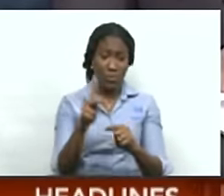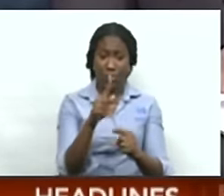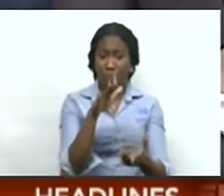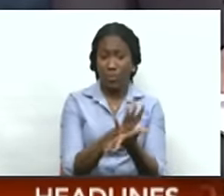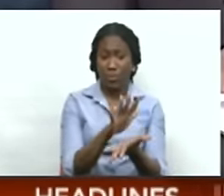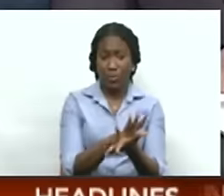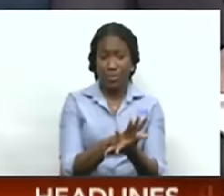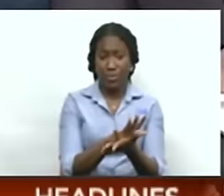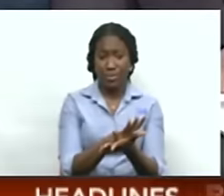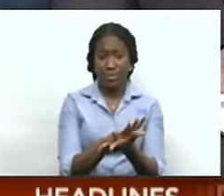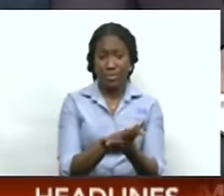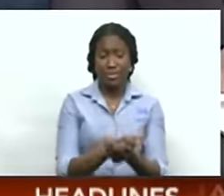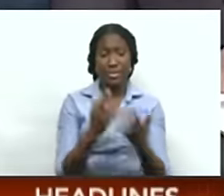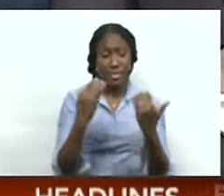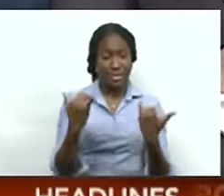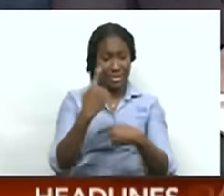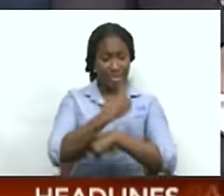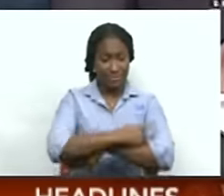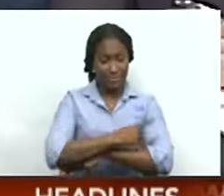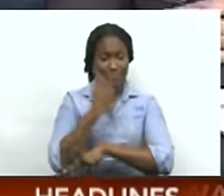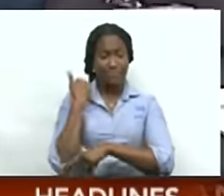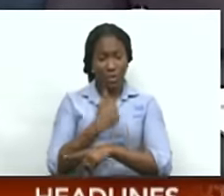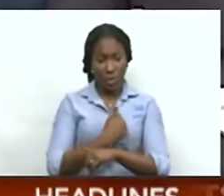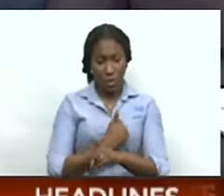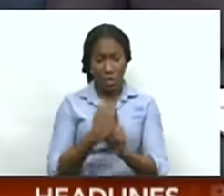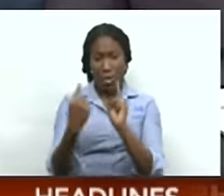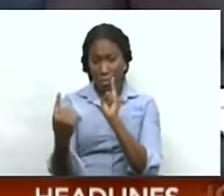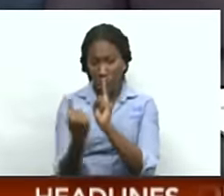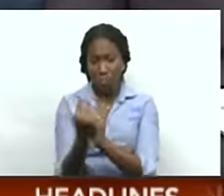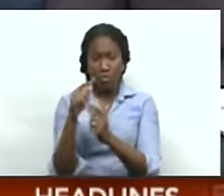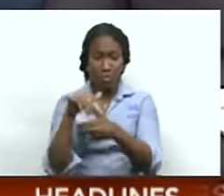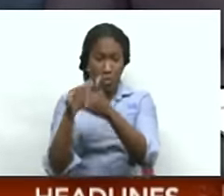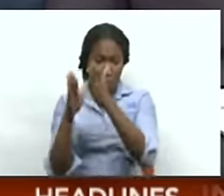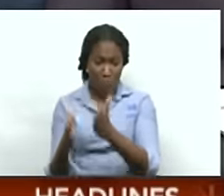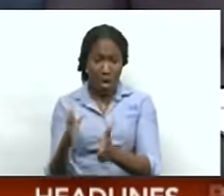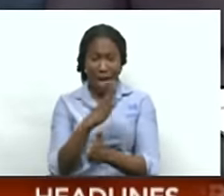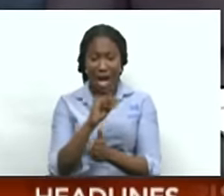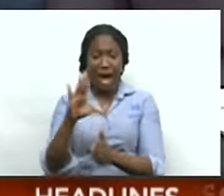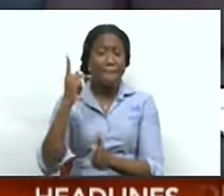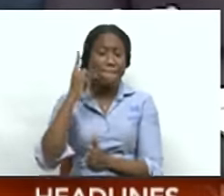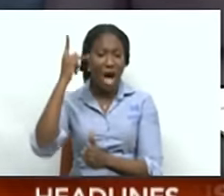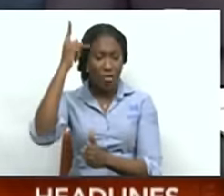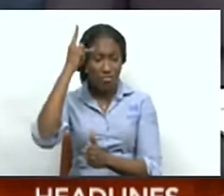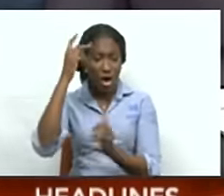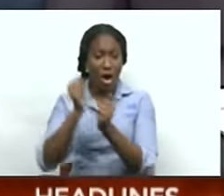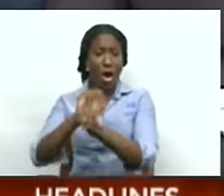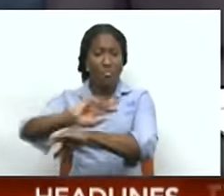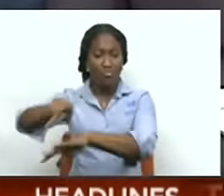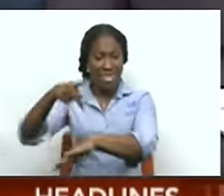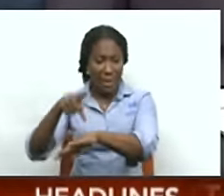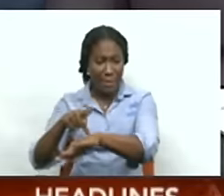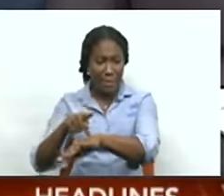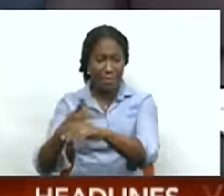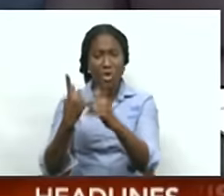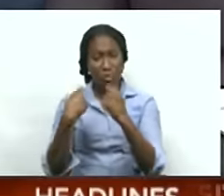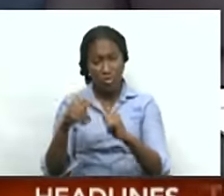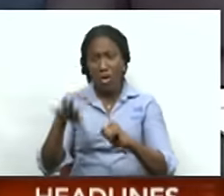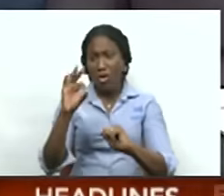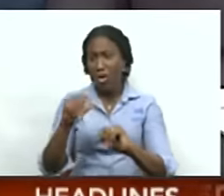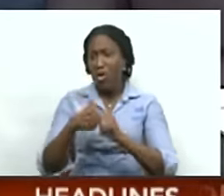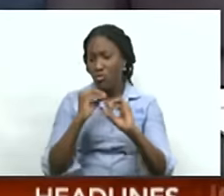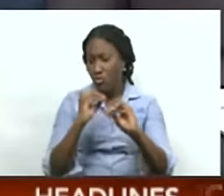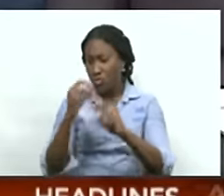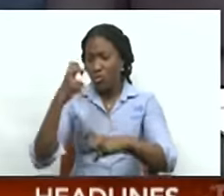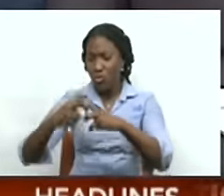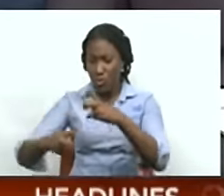News caught up with the victims and their parents as they met with the principal, seeking answers and justice. Here's Radhika De Silva and Ivan Tulsi with